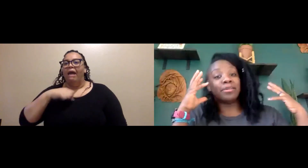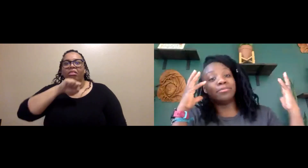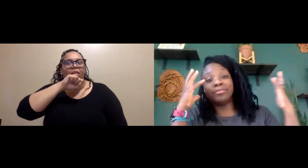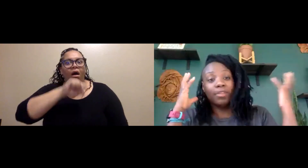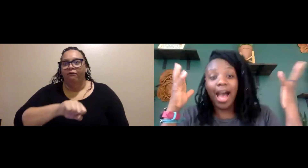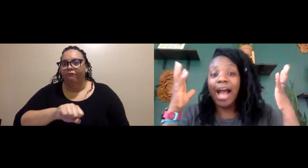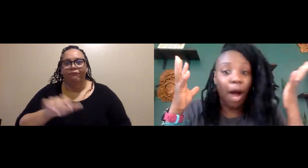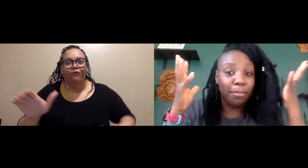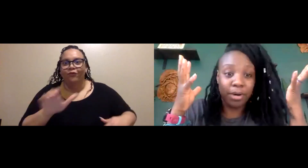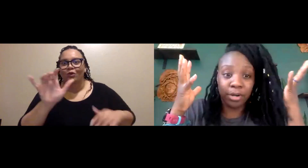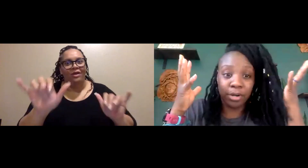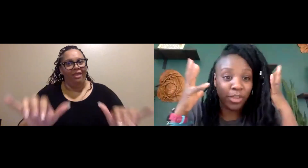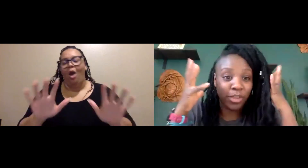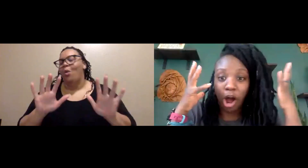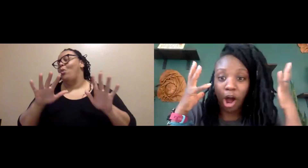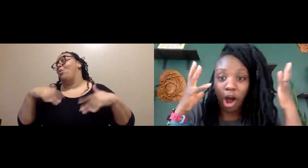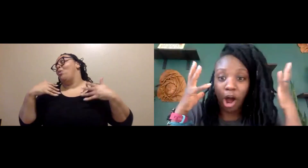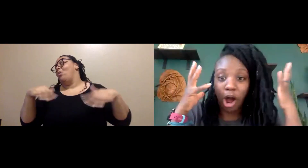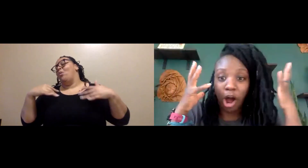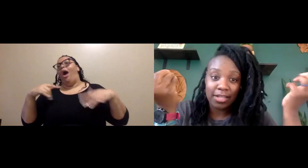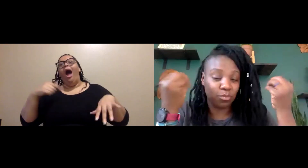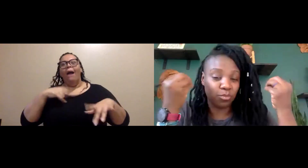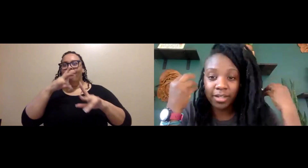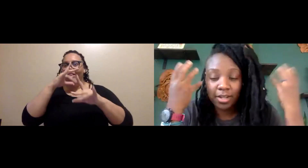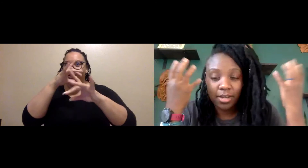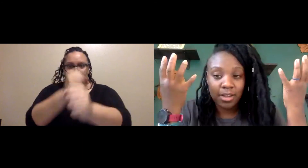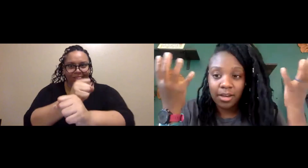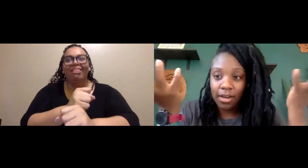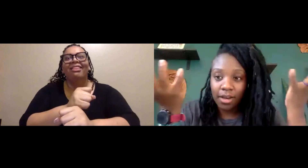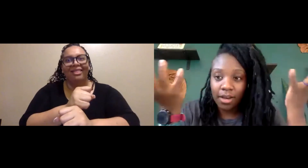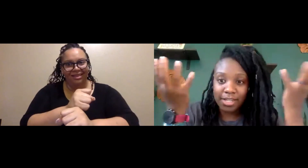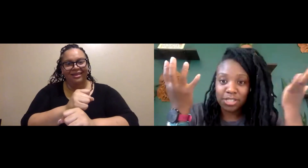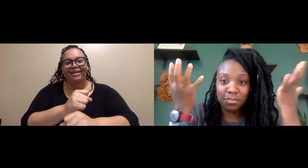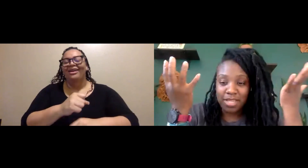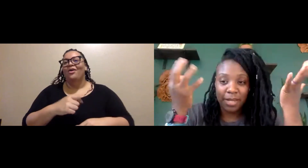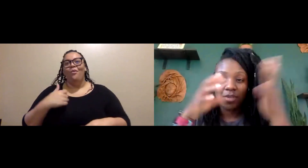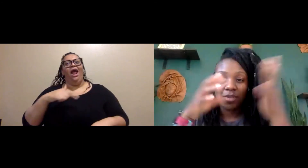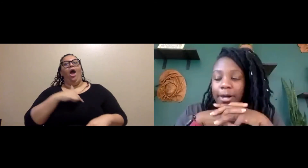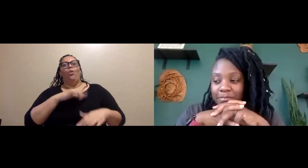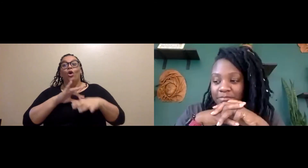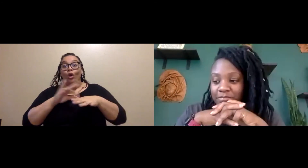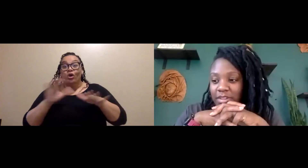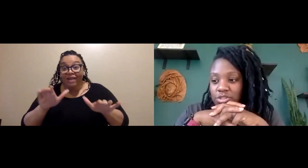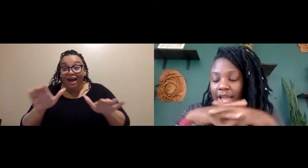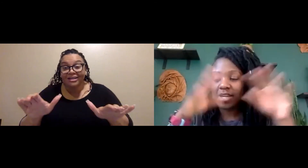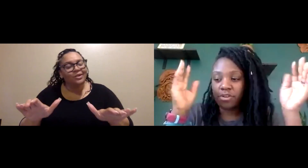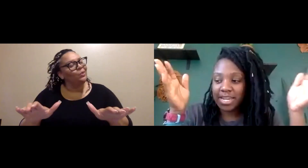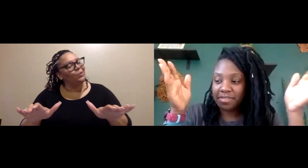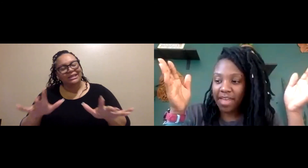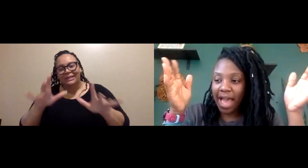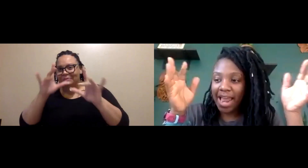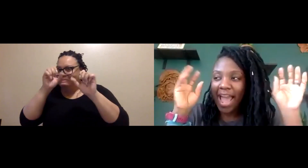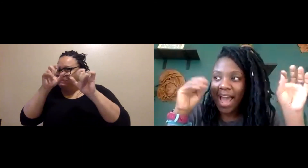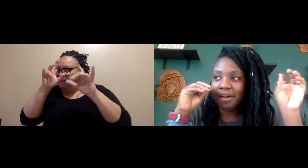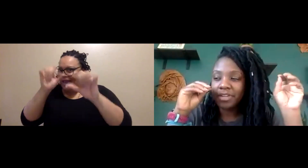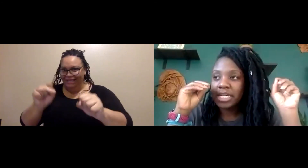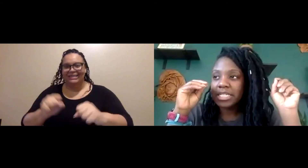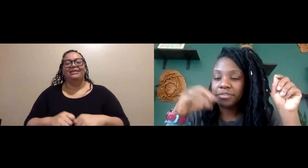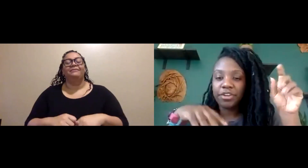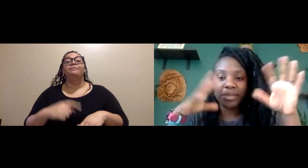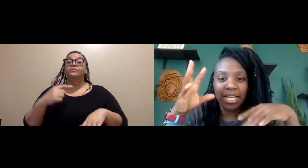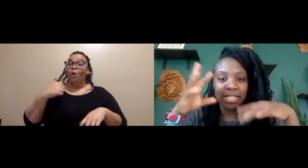by the compost, what our earth does and it's just amazing. So I created that. I